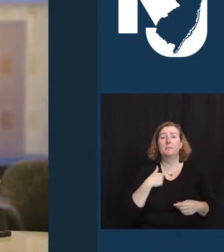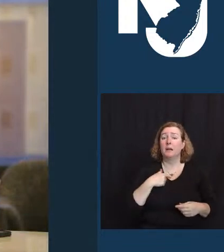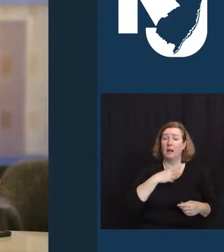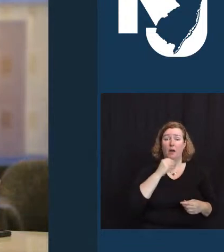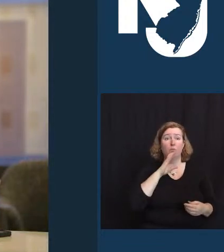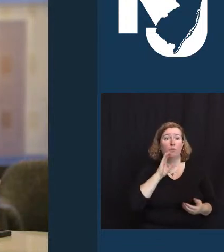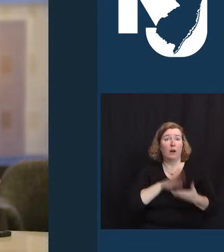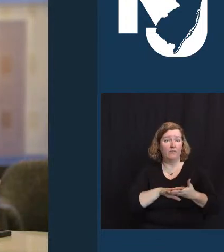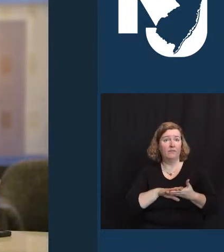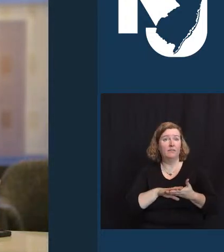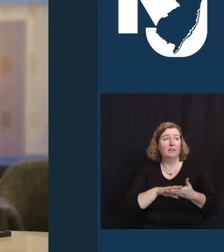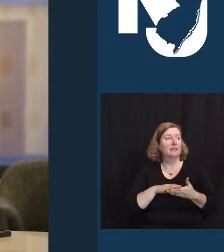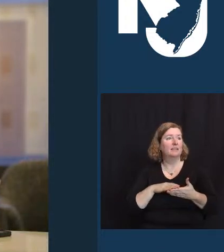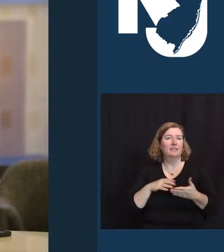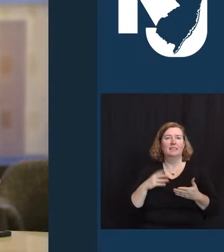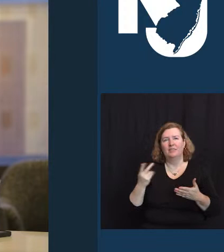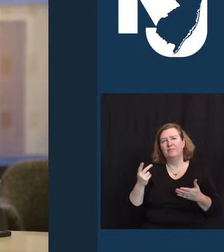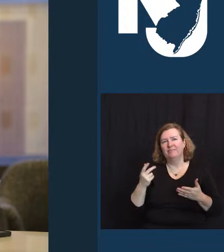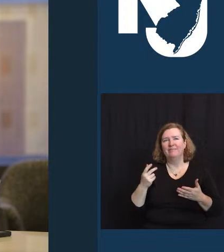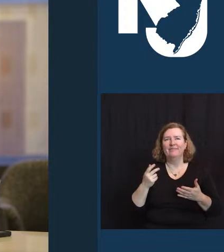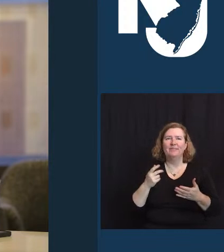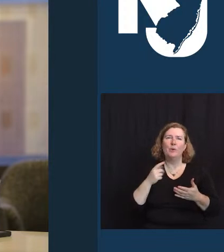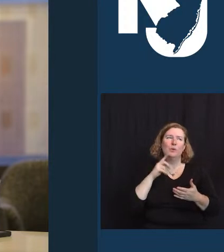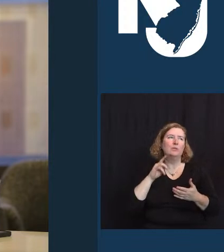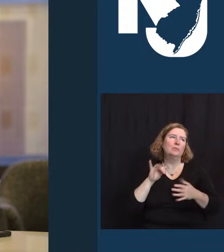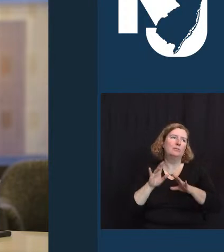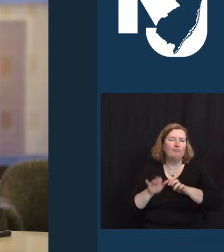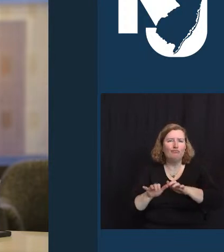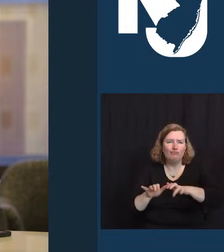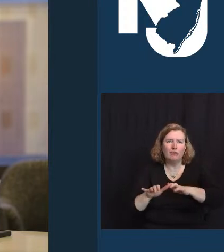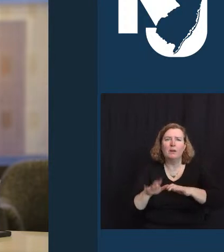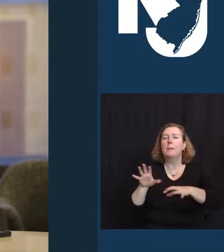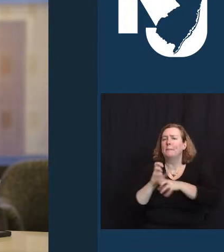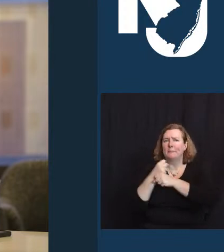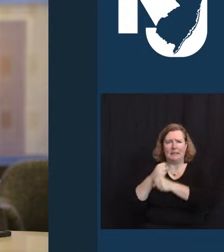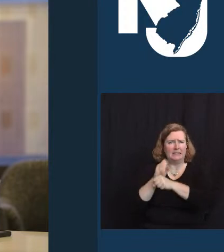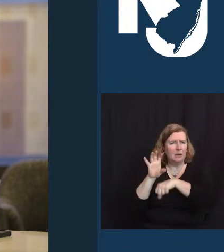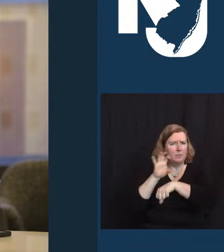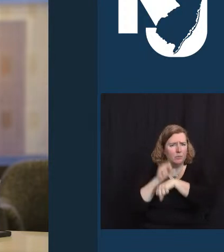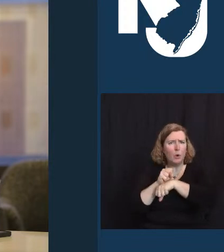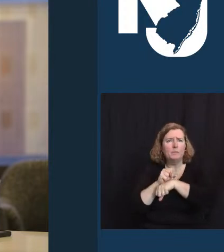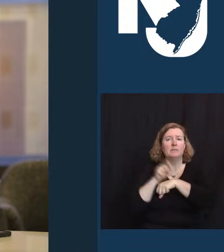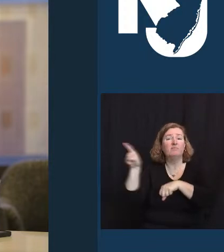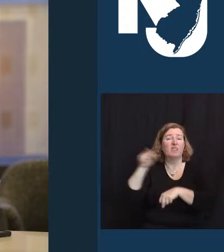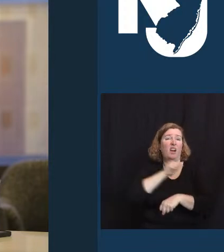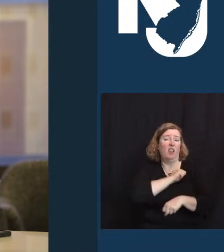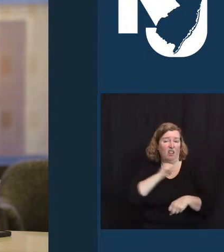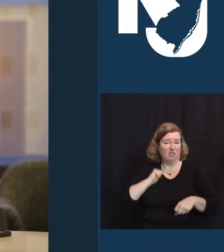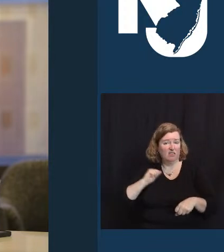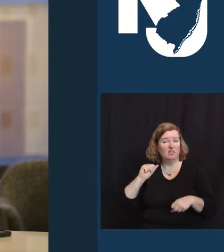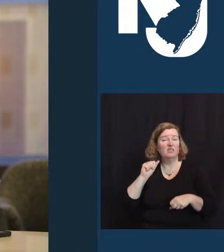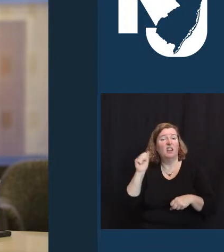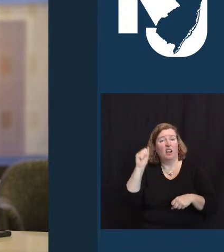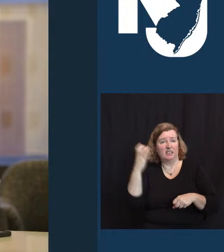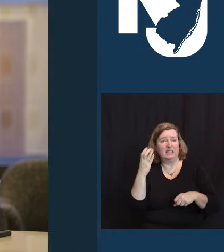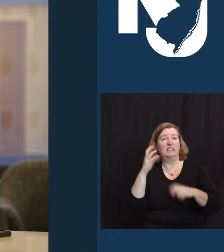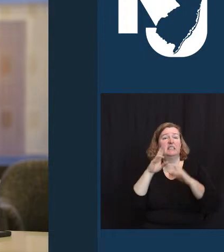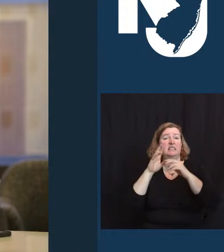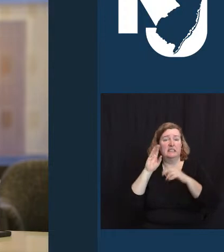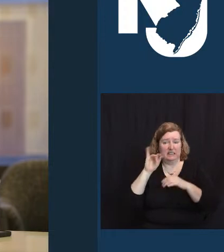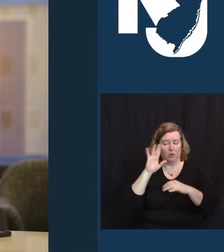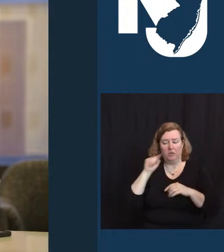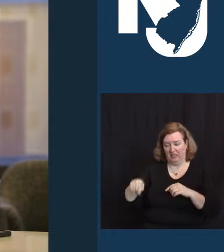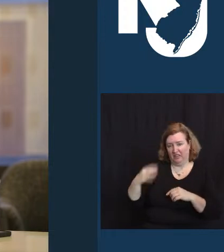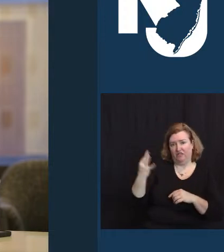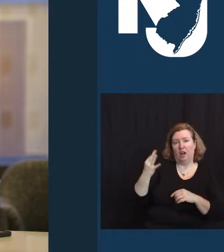than myself, and made our appointments to be vaccinated at the Atlantic City mega site this Friday. We were already planning